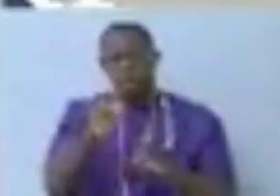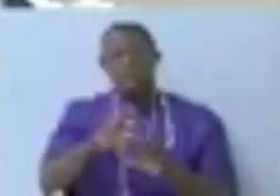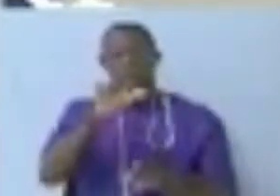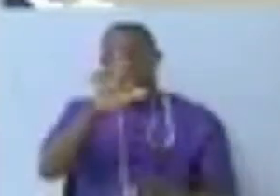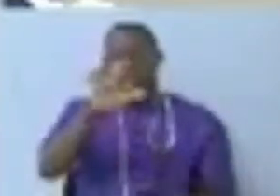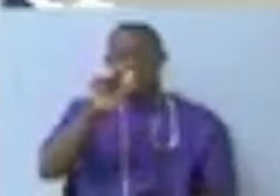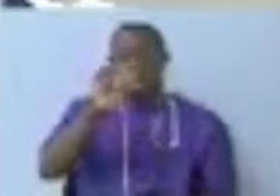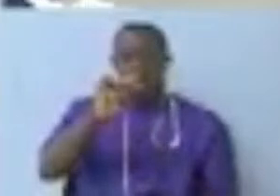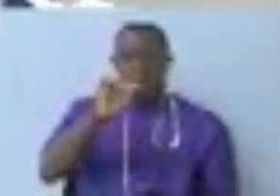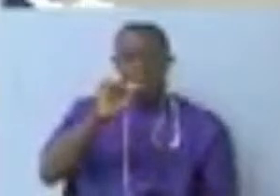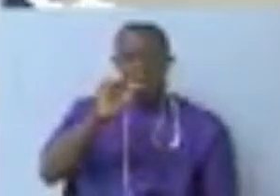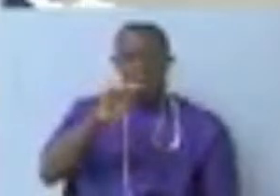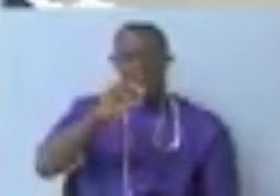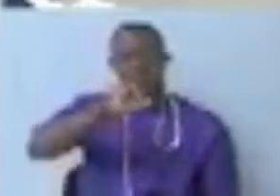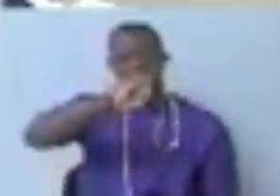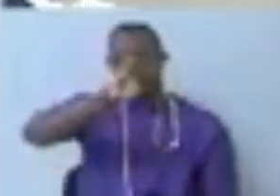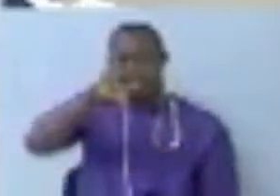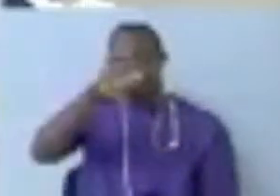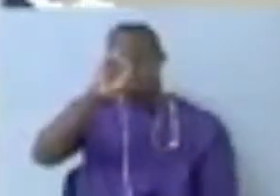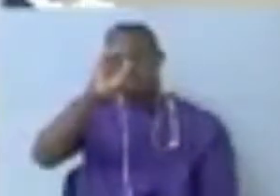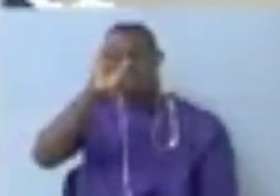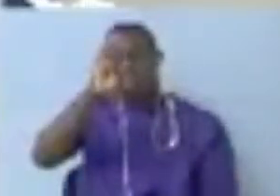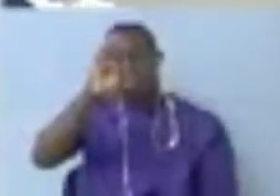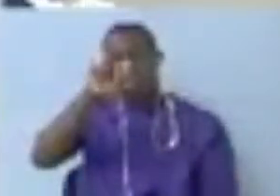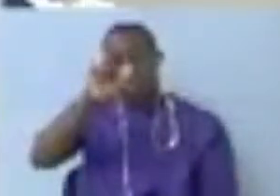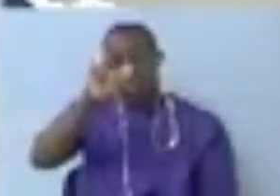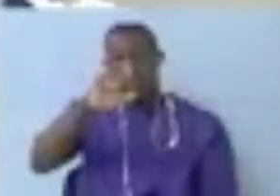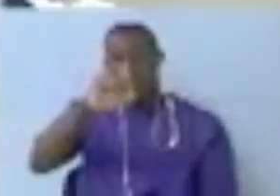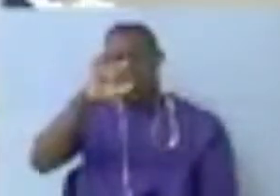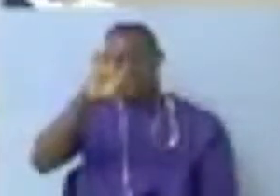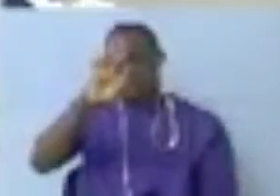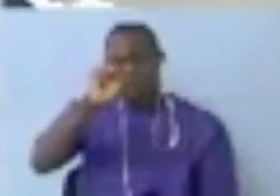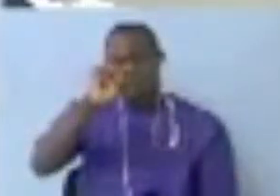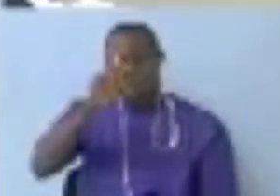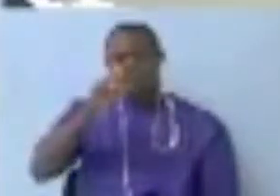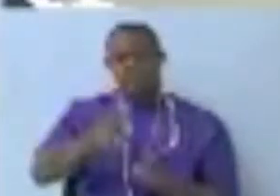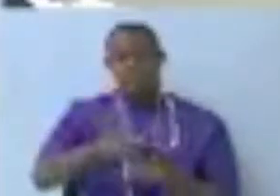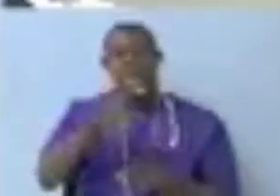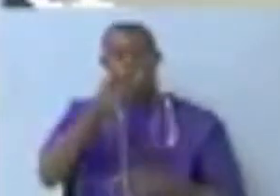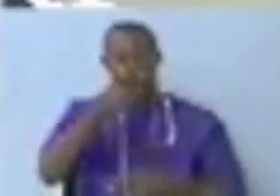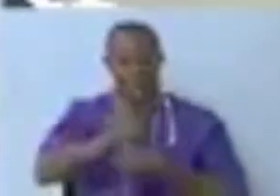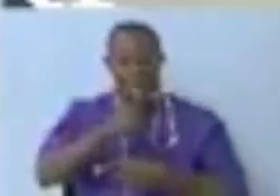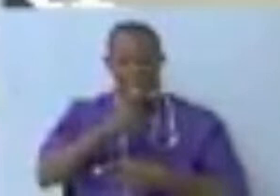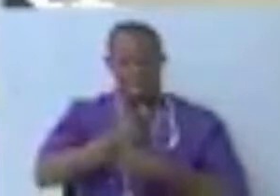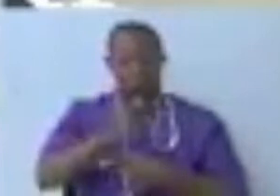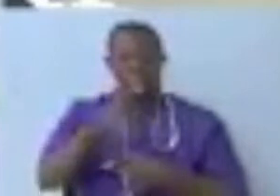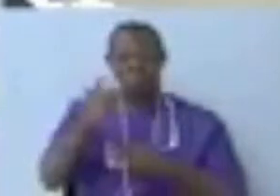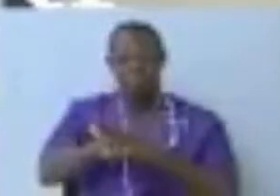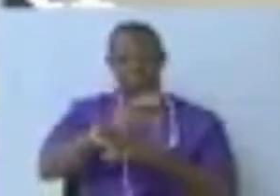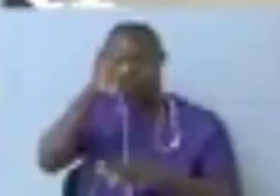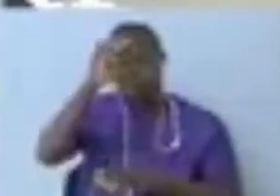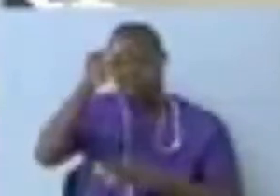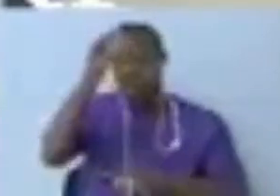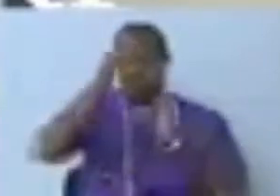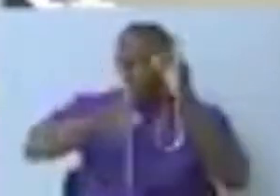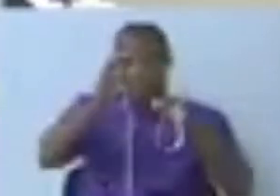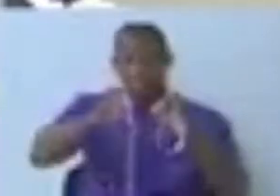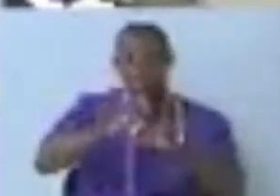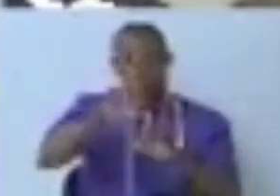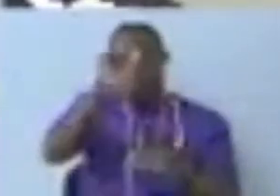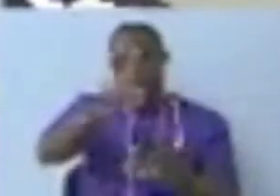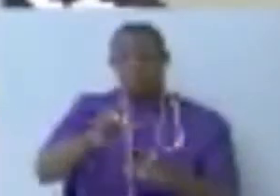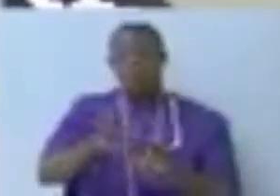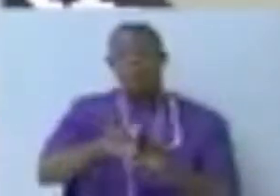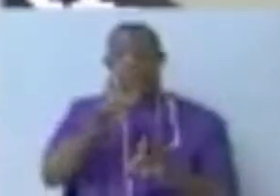Lamin Jobarteh, the Gambian Justice Minister, has insisted that all executions will be carried out regardless of international